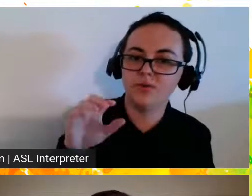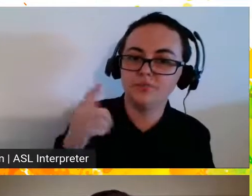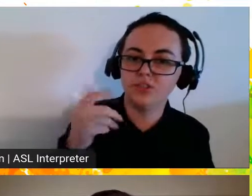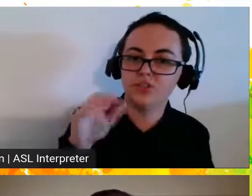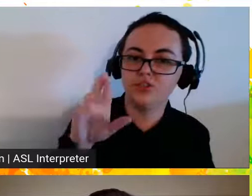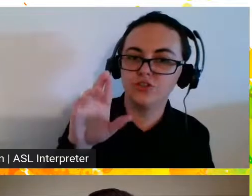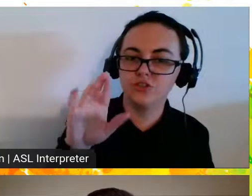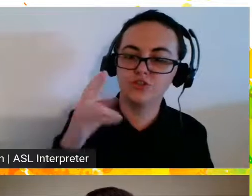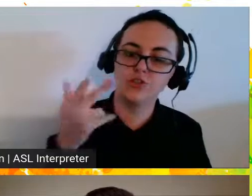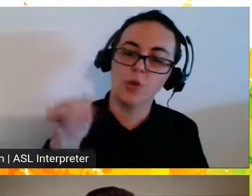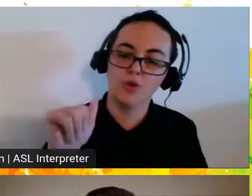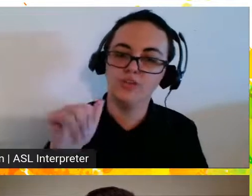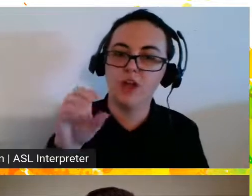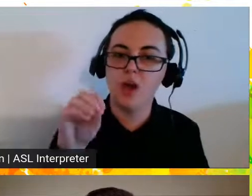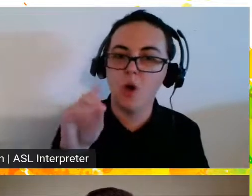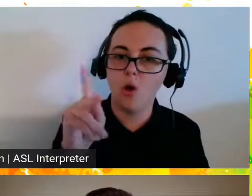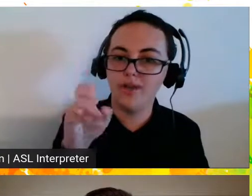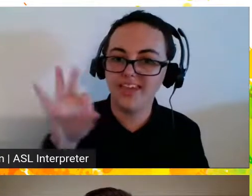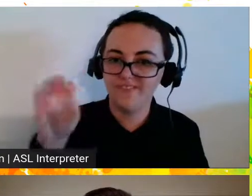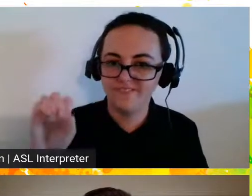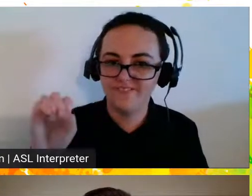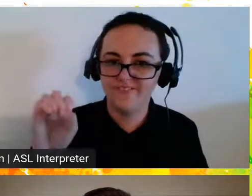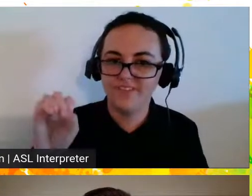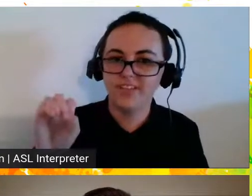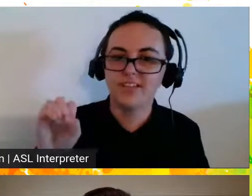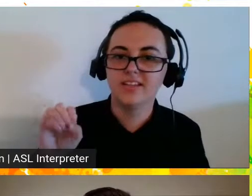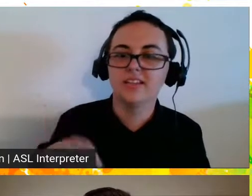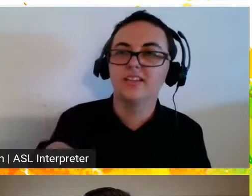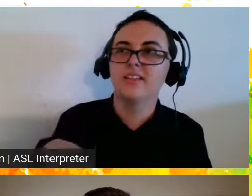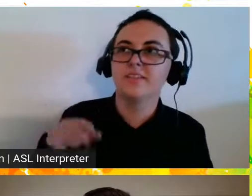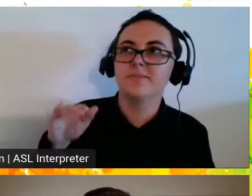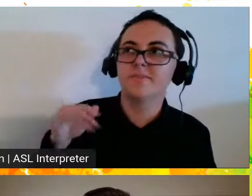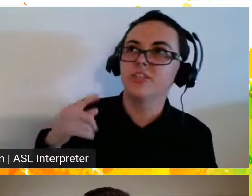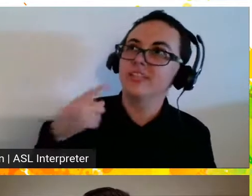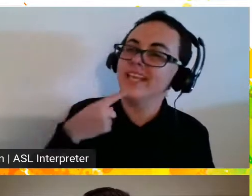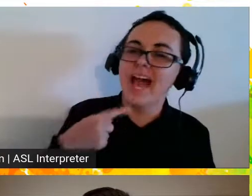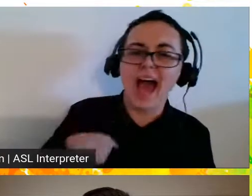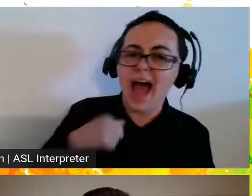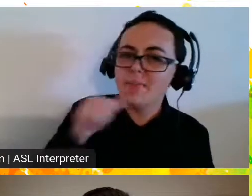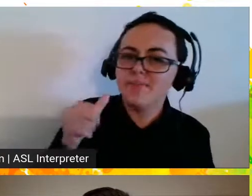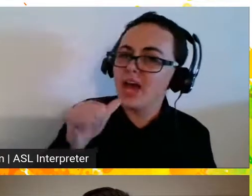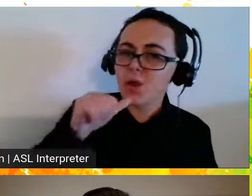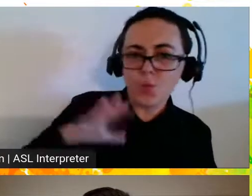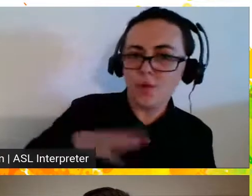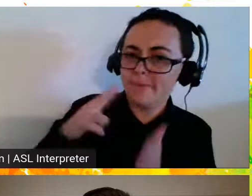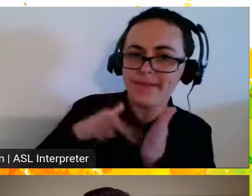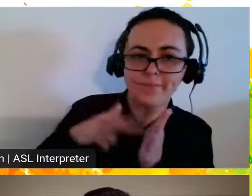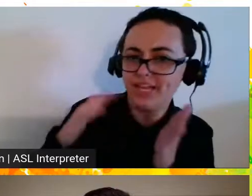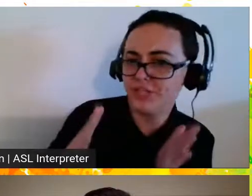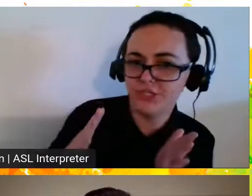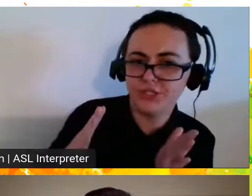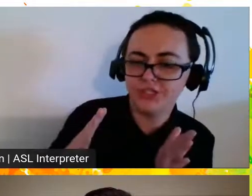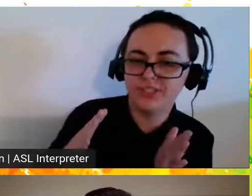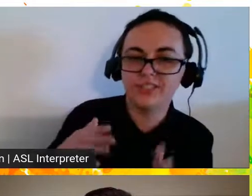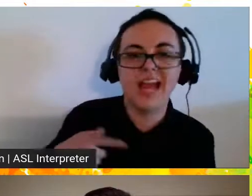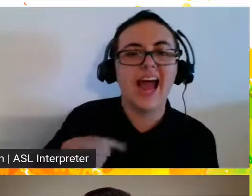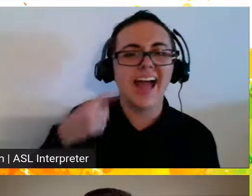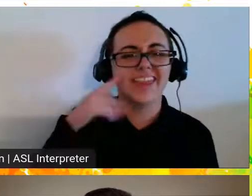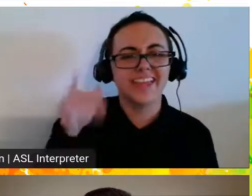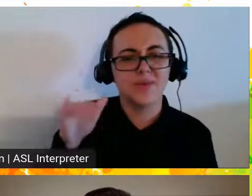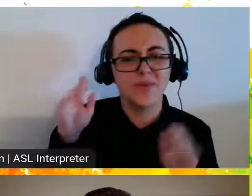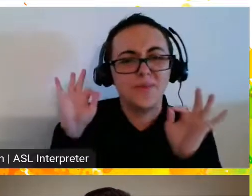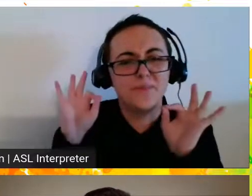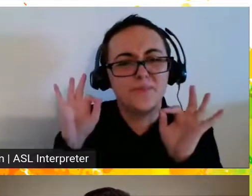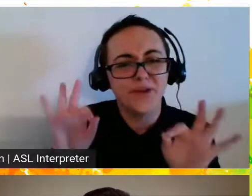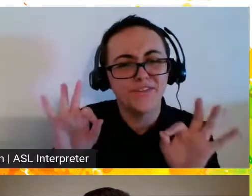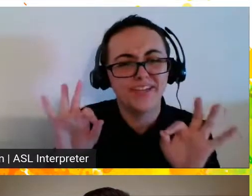and in that section, I'm Not a Woman Painter, which I found absolutely perfect and a